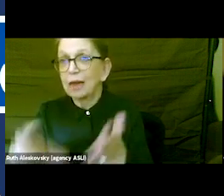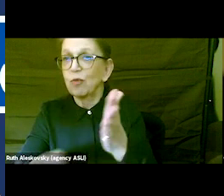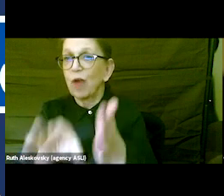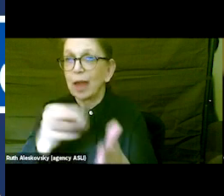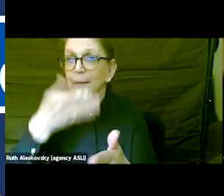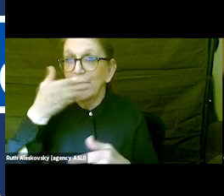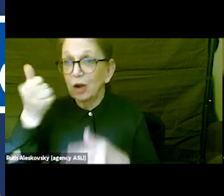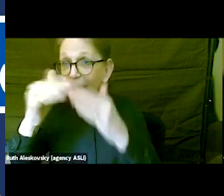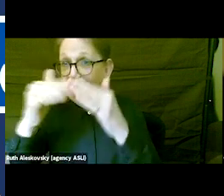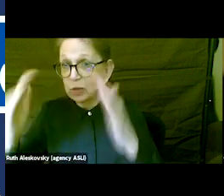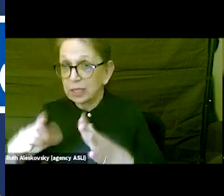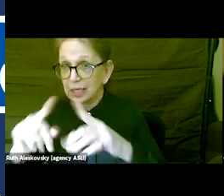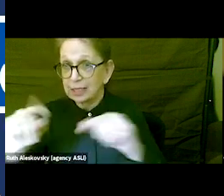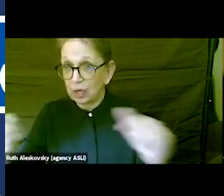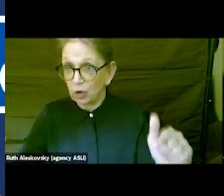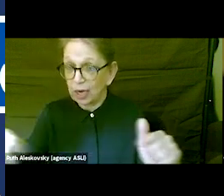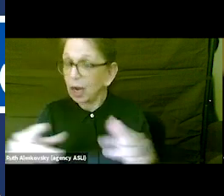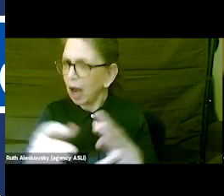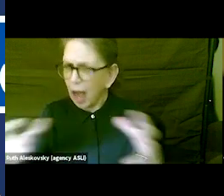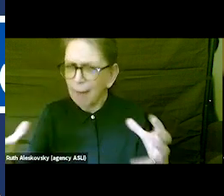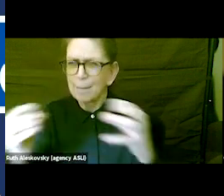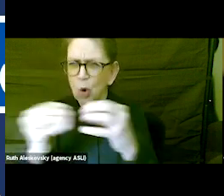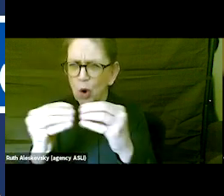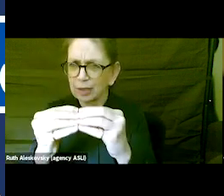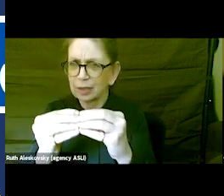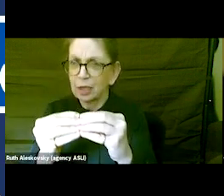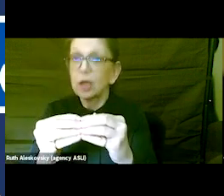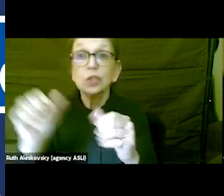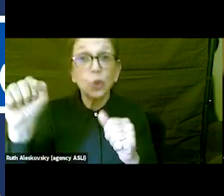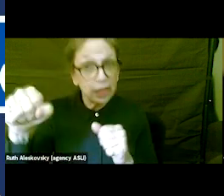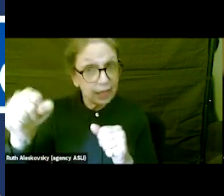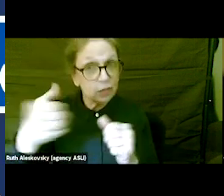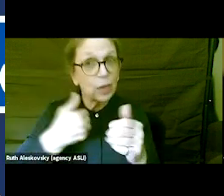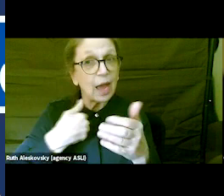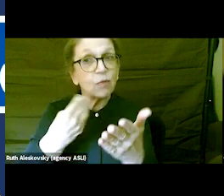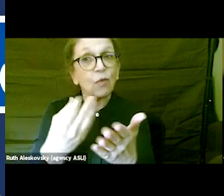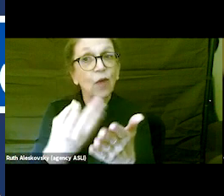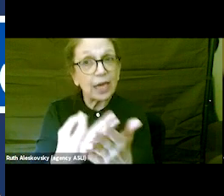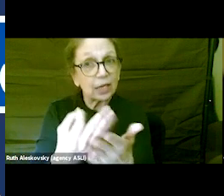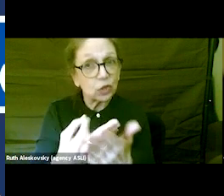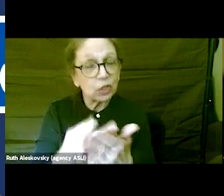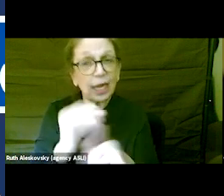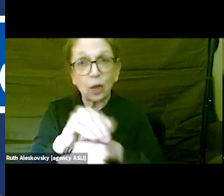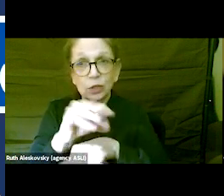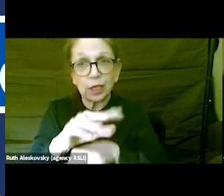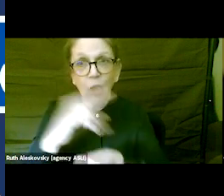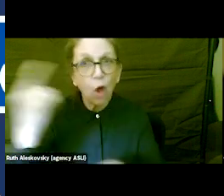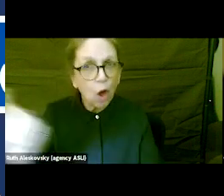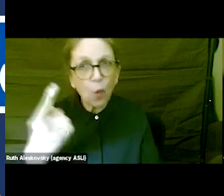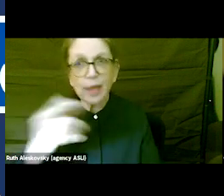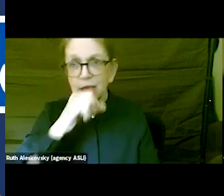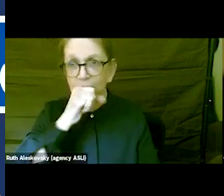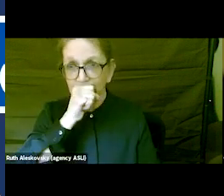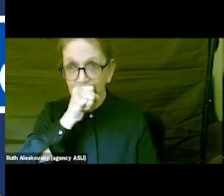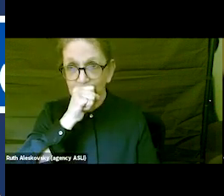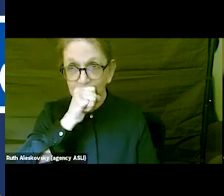more. So financial counseling is provided through confidential one-on-one service.